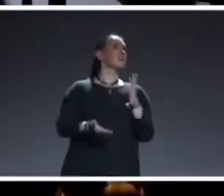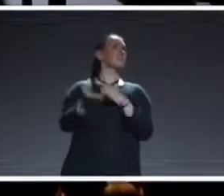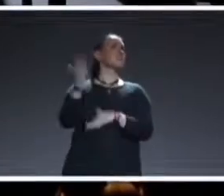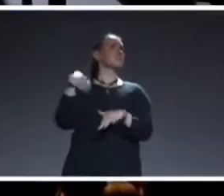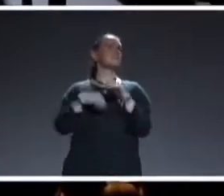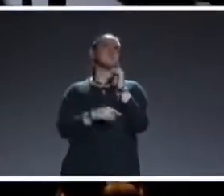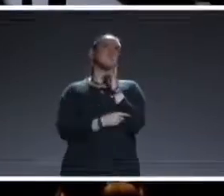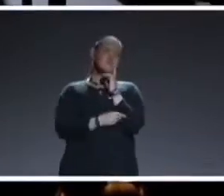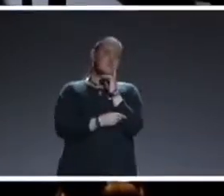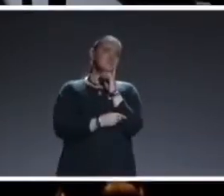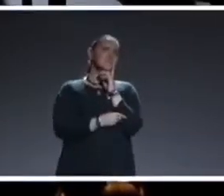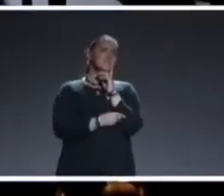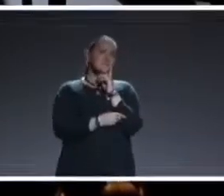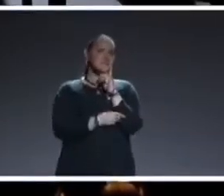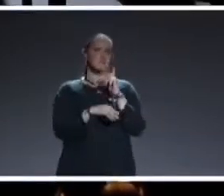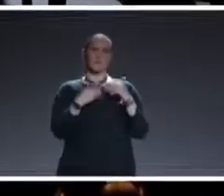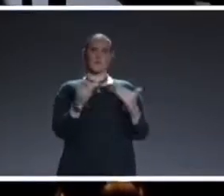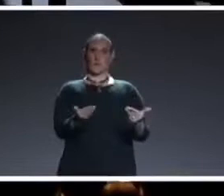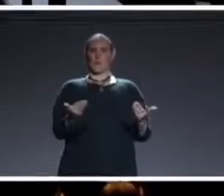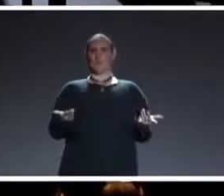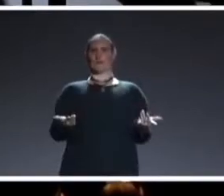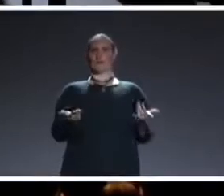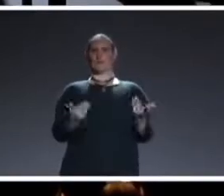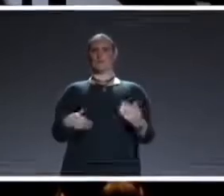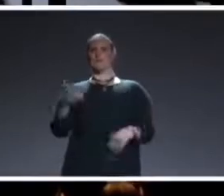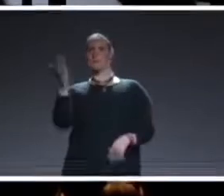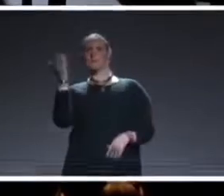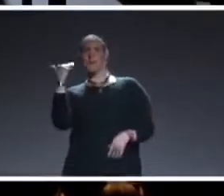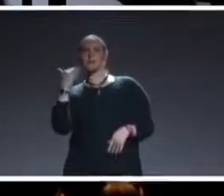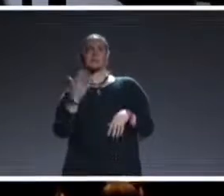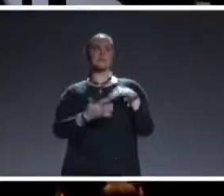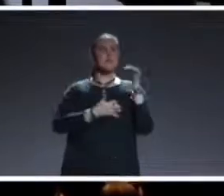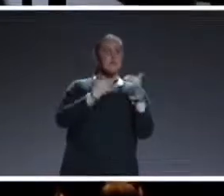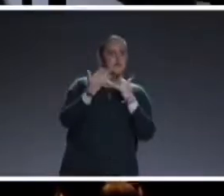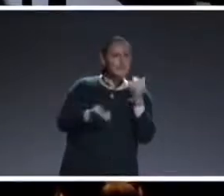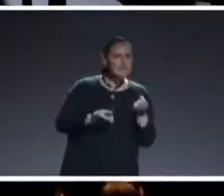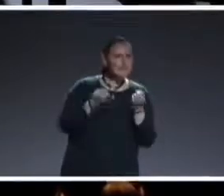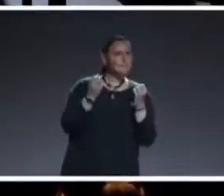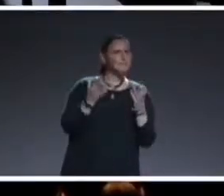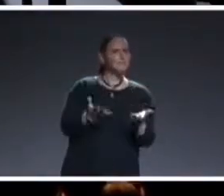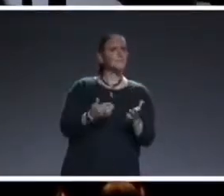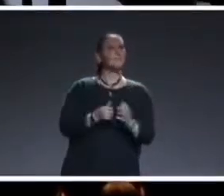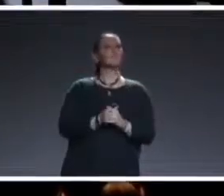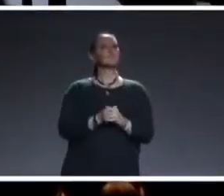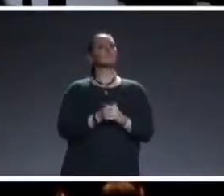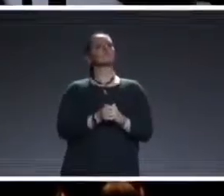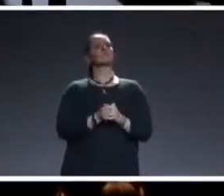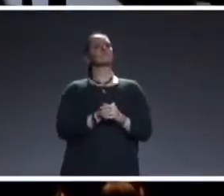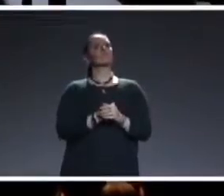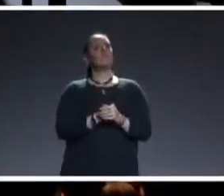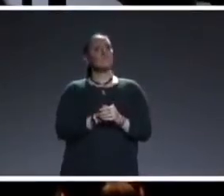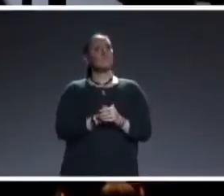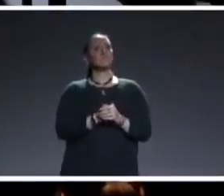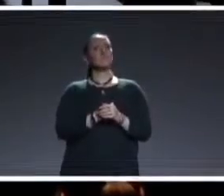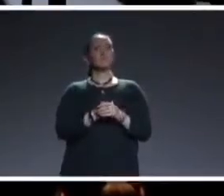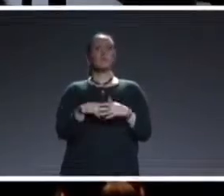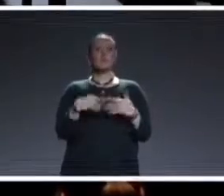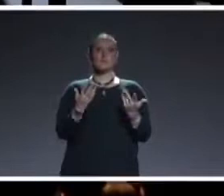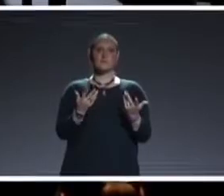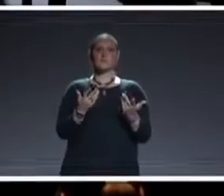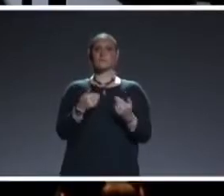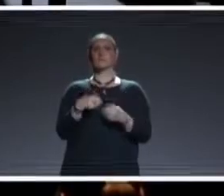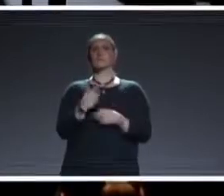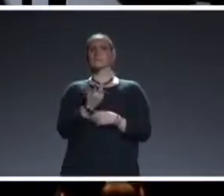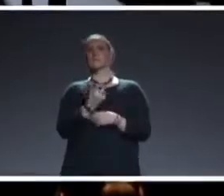you told this story in which you described the coming 20 years and the problems of